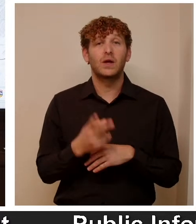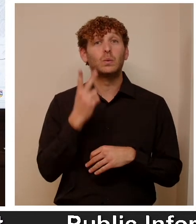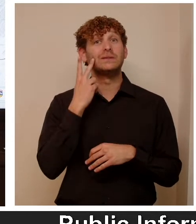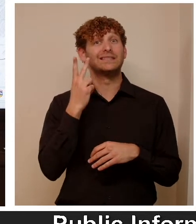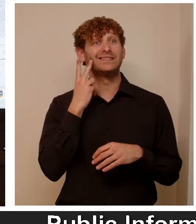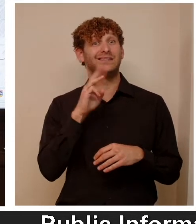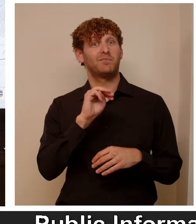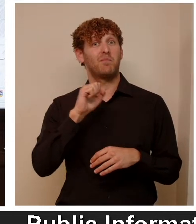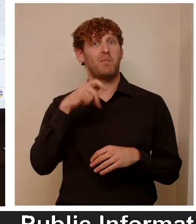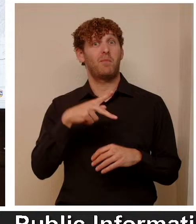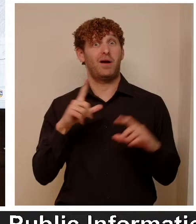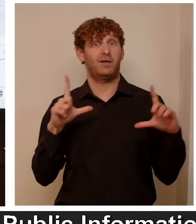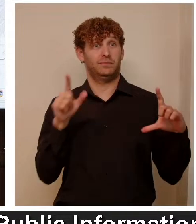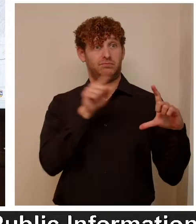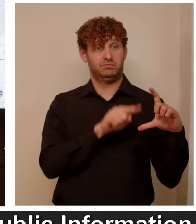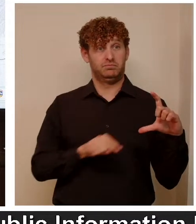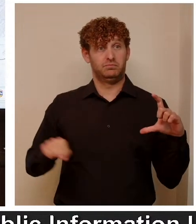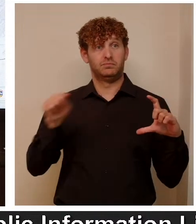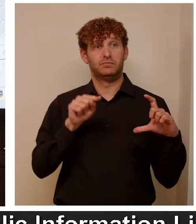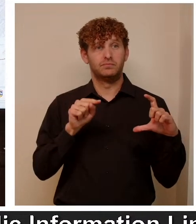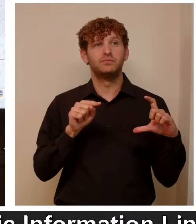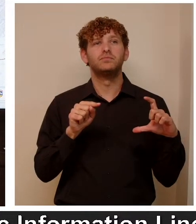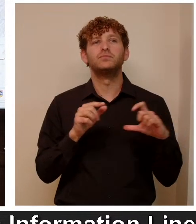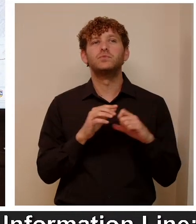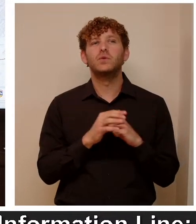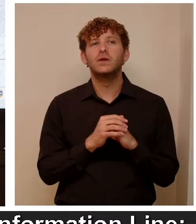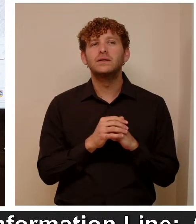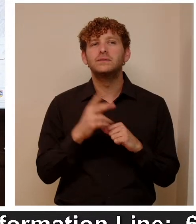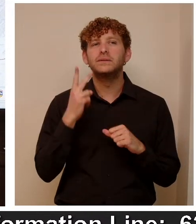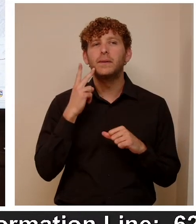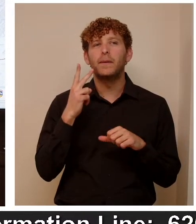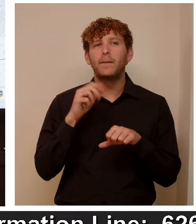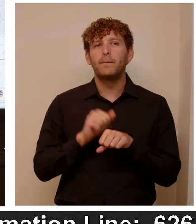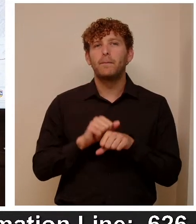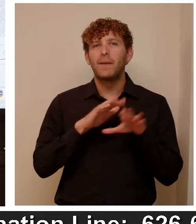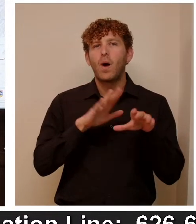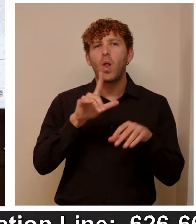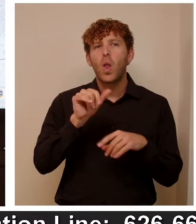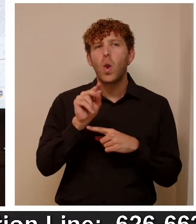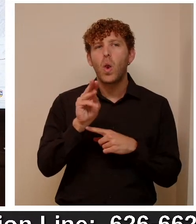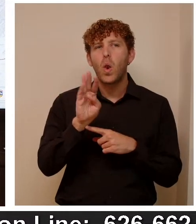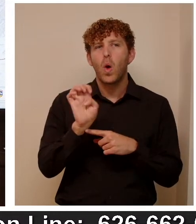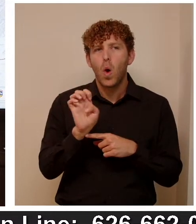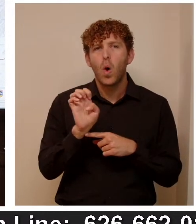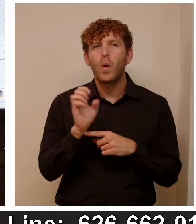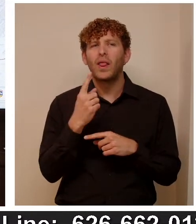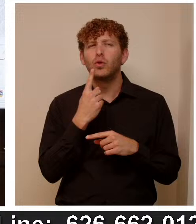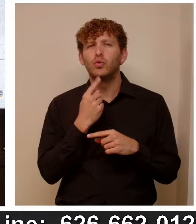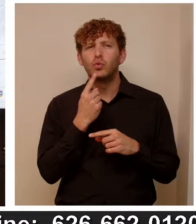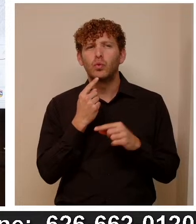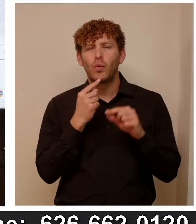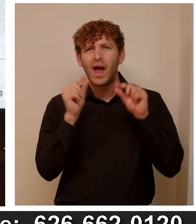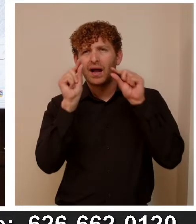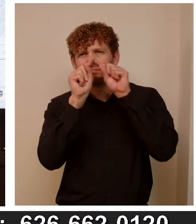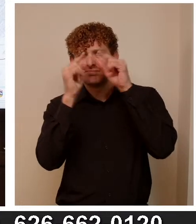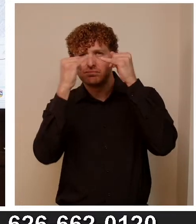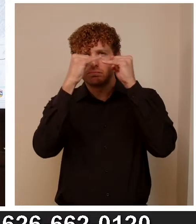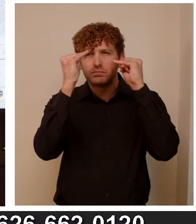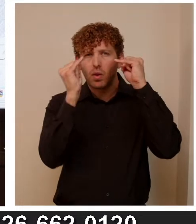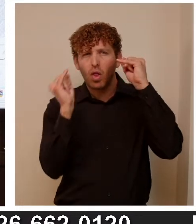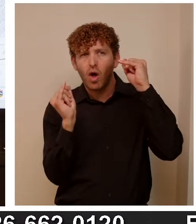Winters Creek, Mount Low, and they're just below Mount Wilson, the red on the map. Currently, those are hot areas on the fire that we've